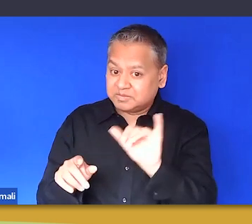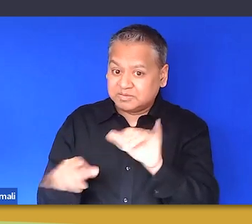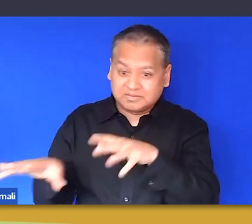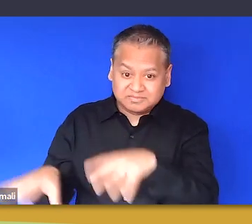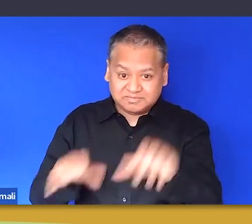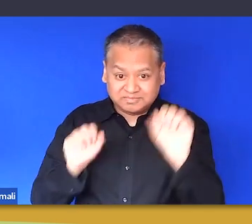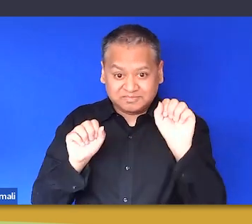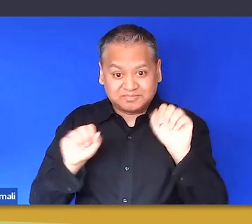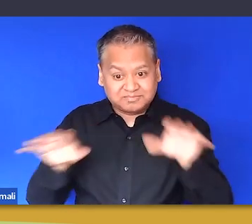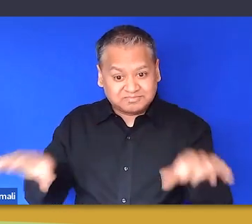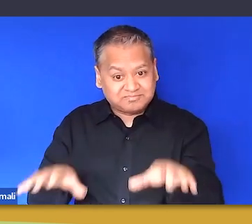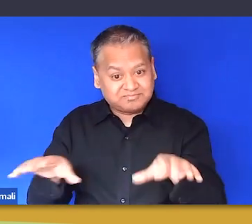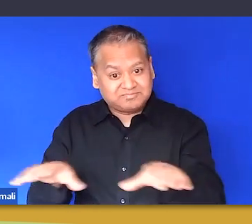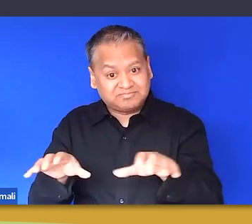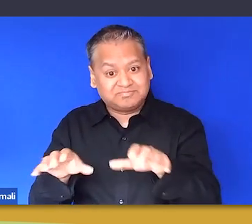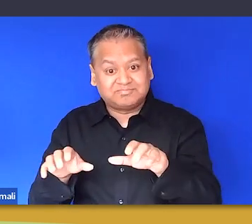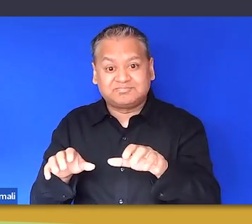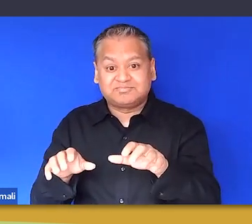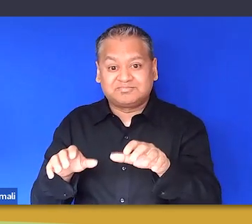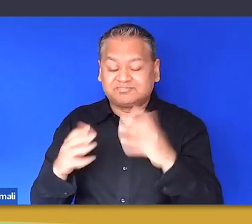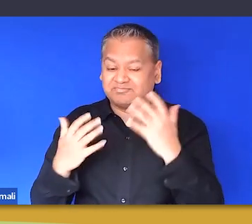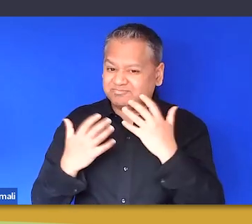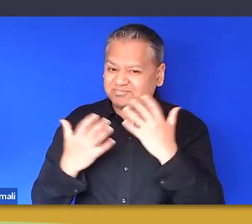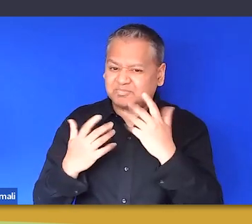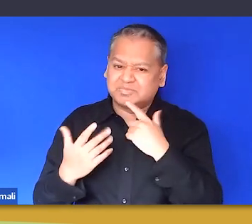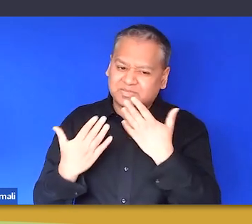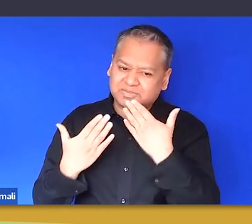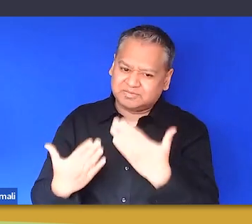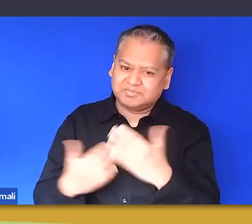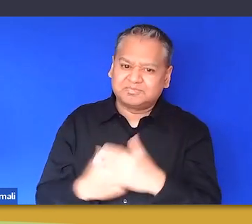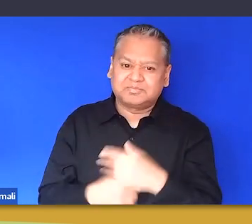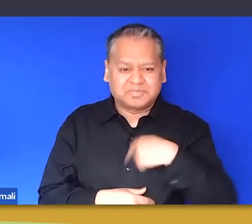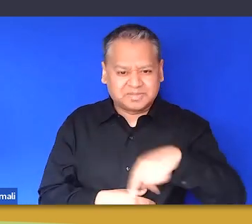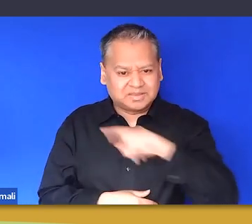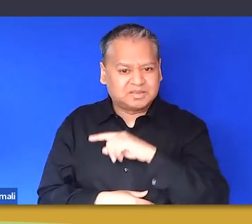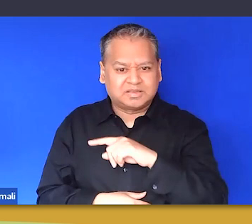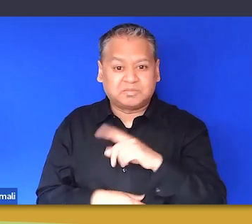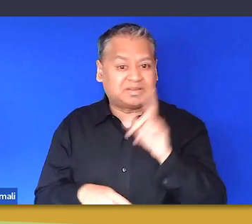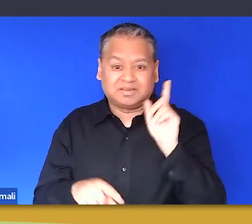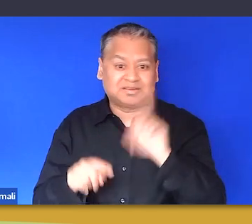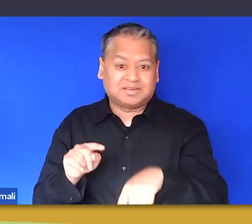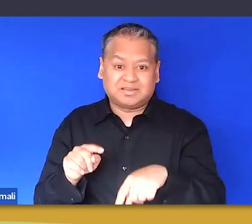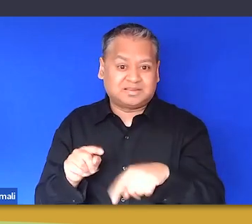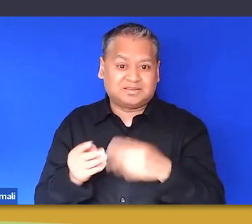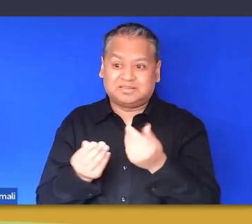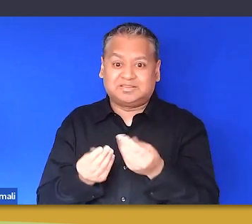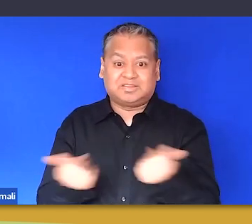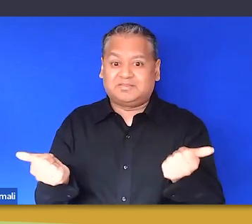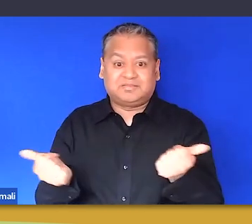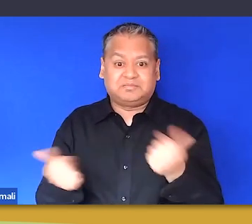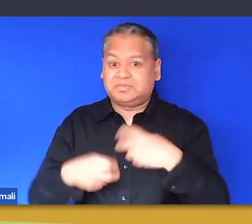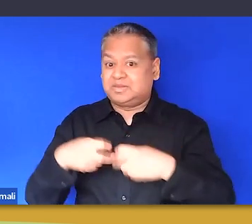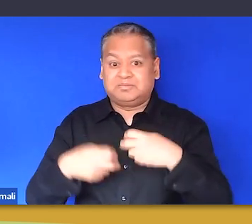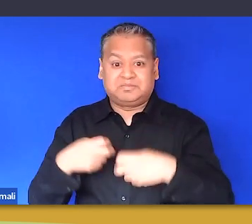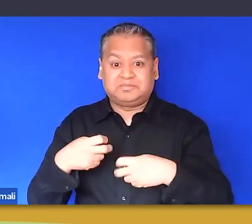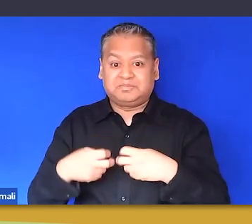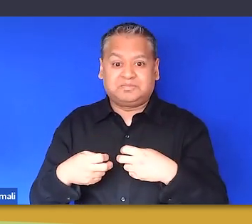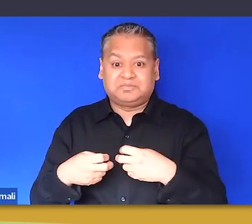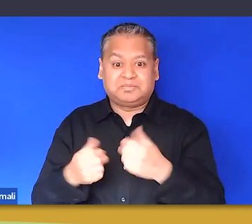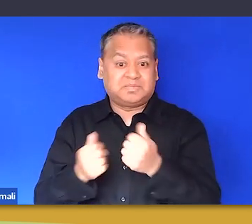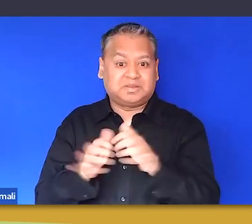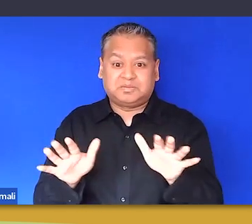discrimination. For we can't treat that which we can't see nor identify, because admitting there's a